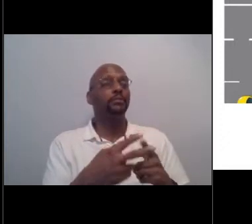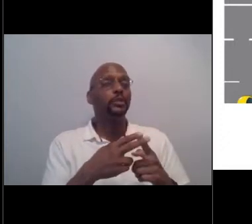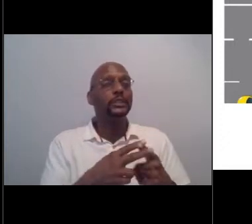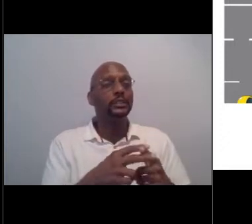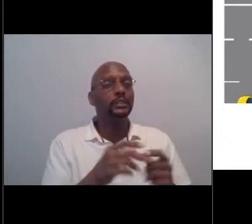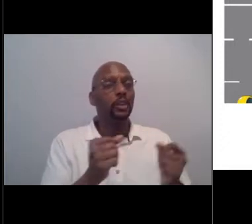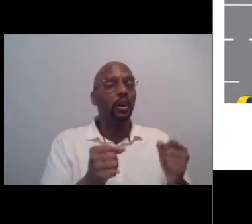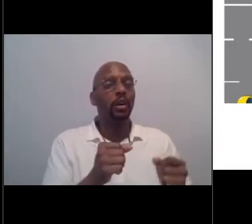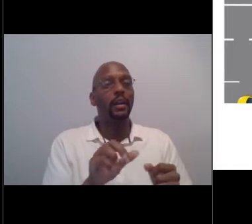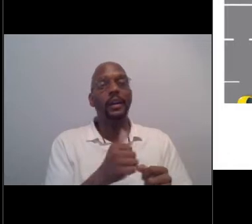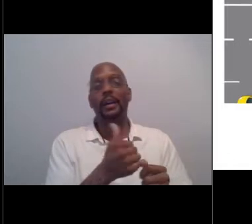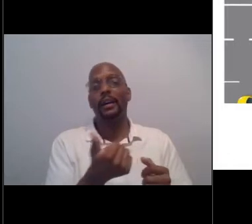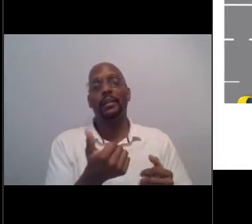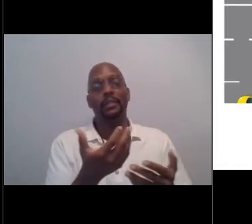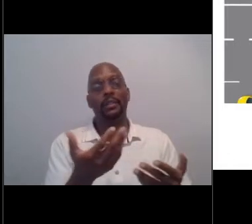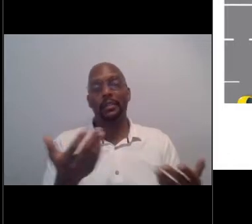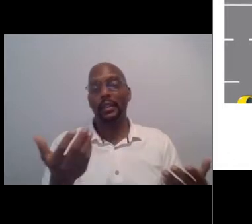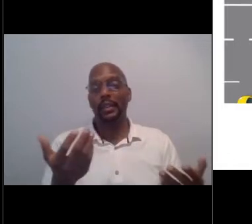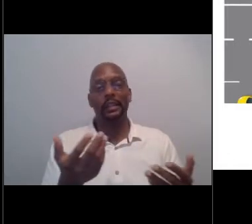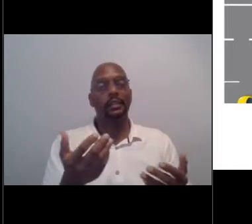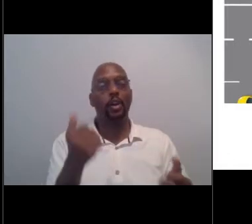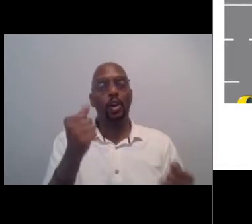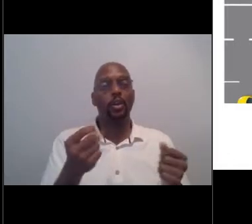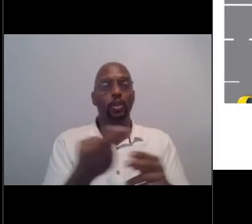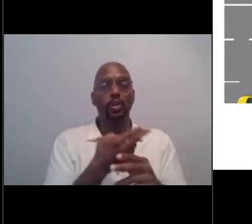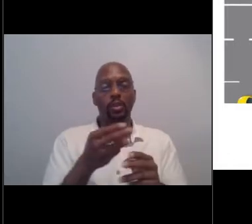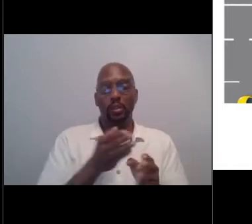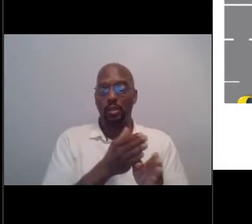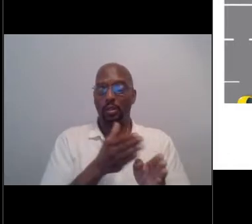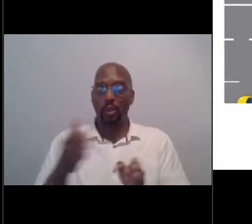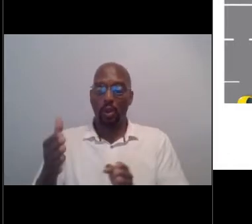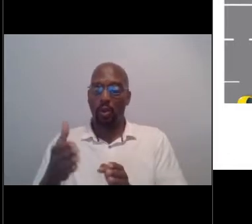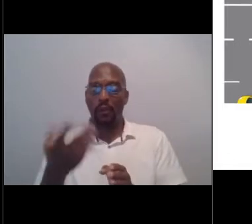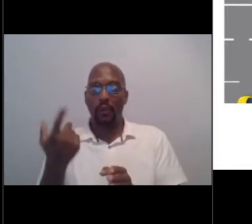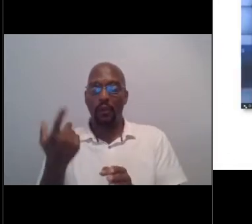using the shoulder for a breakdown. Next slide, please.